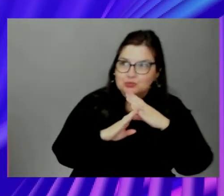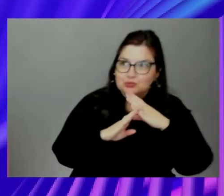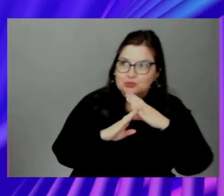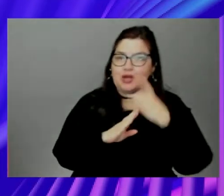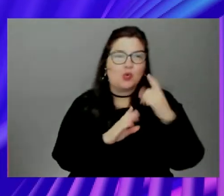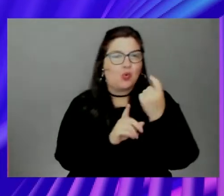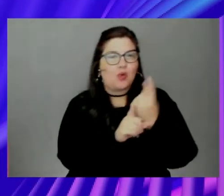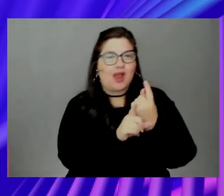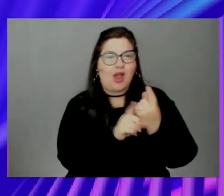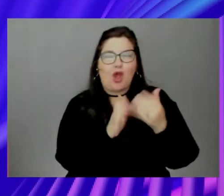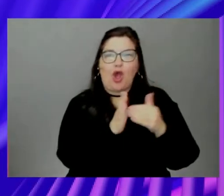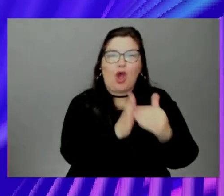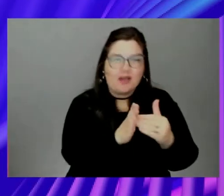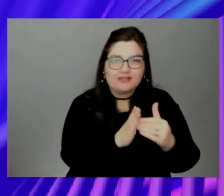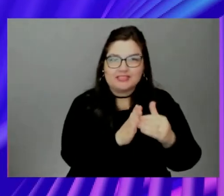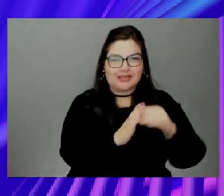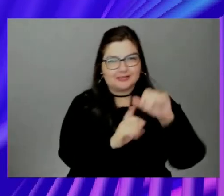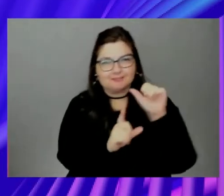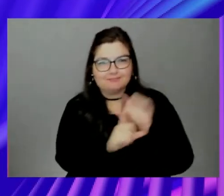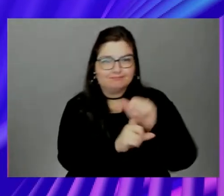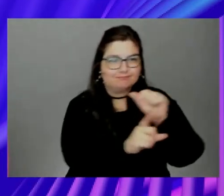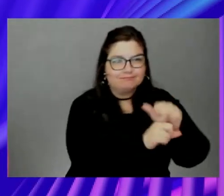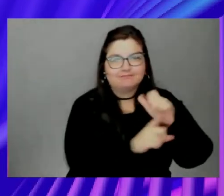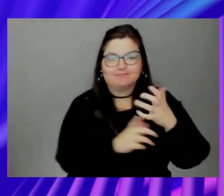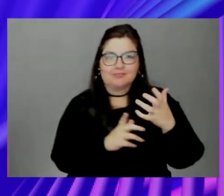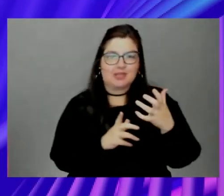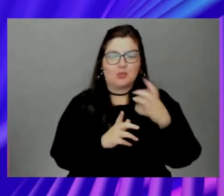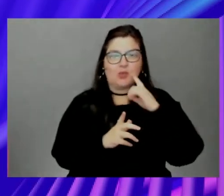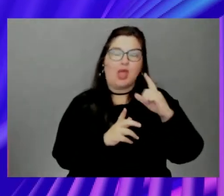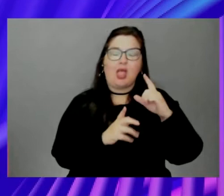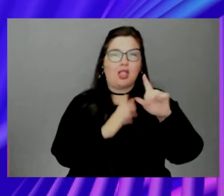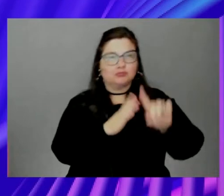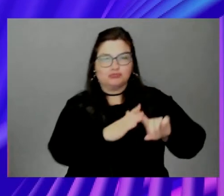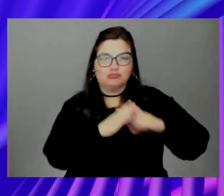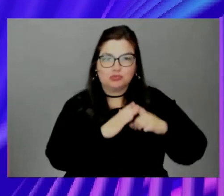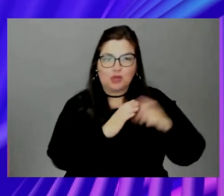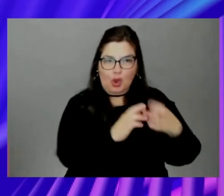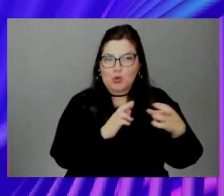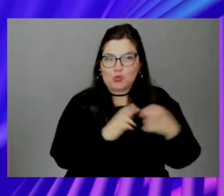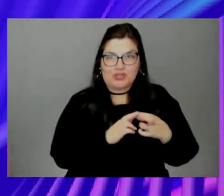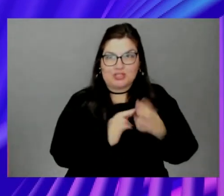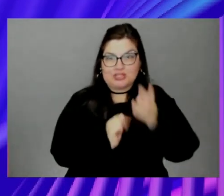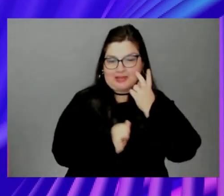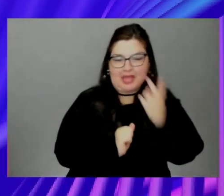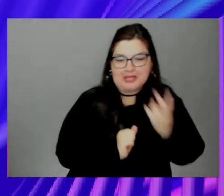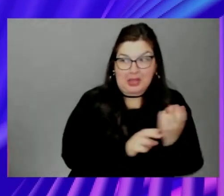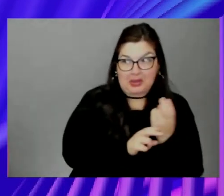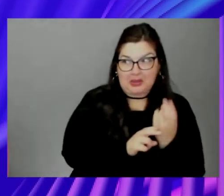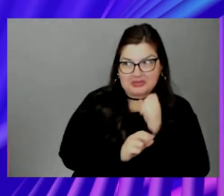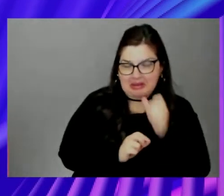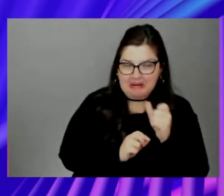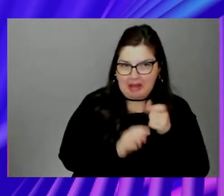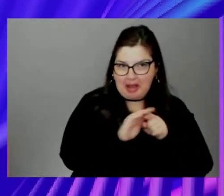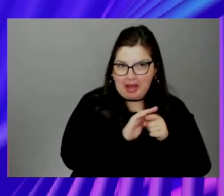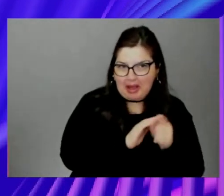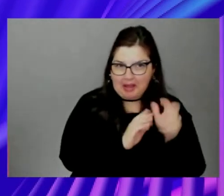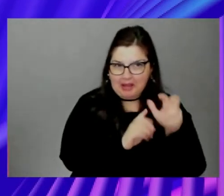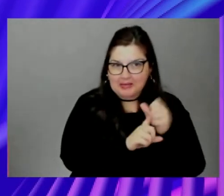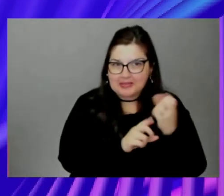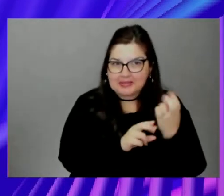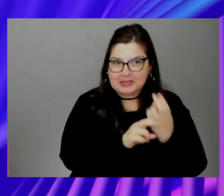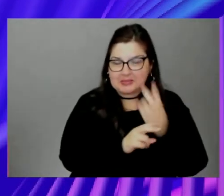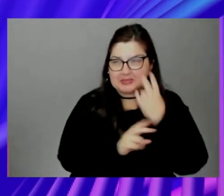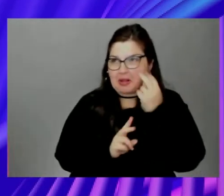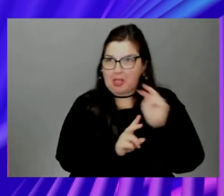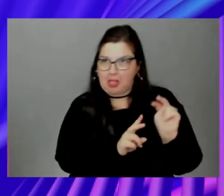will spin up workloads in regions that they see are not being utilized to try and something hide. that you probably don't have your eyes on, right? Yeah, so just